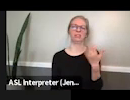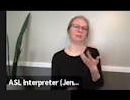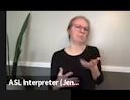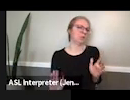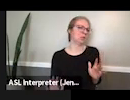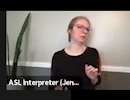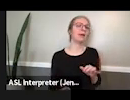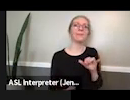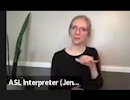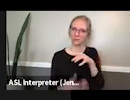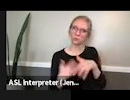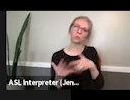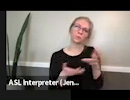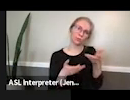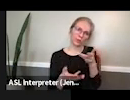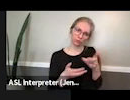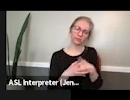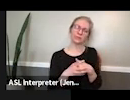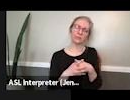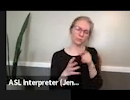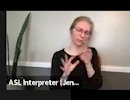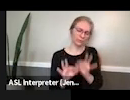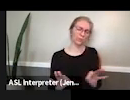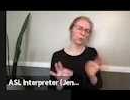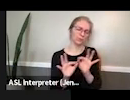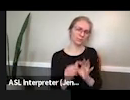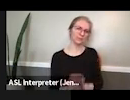social interaction. It's very important.